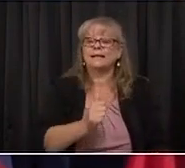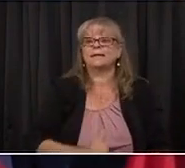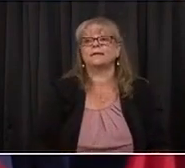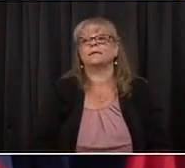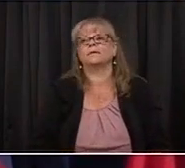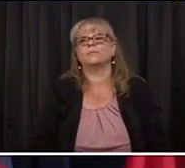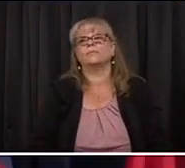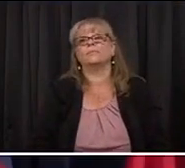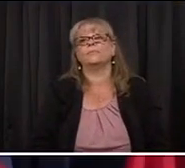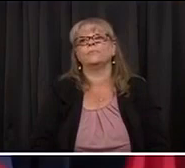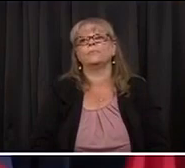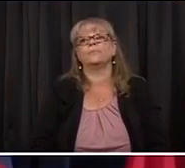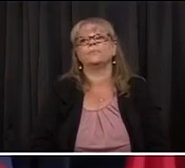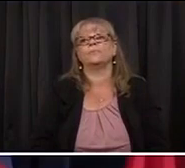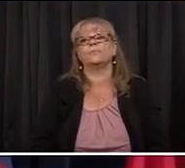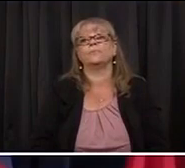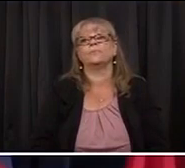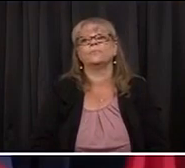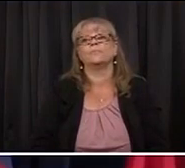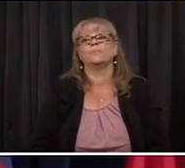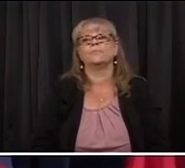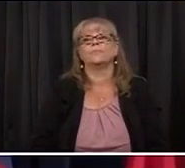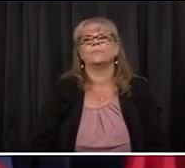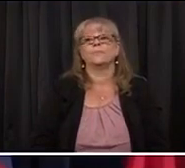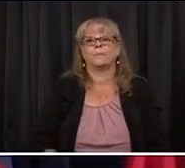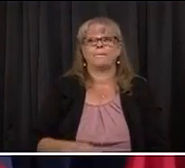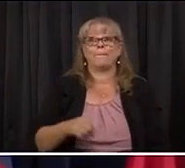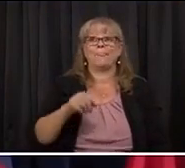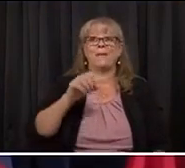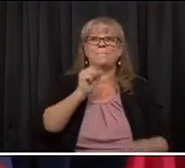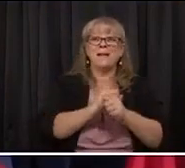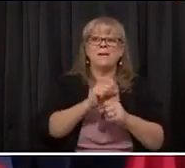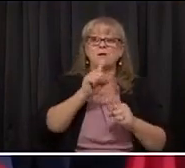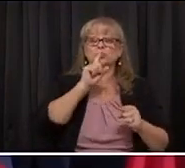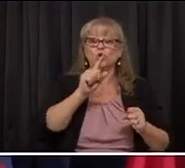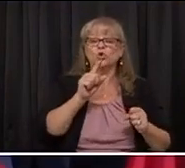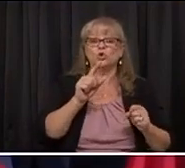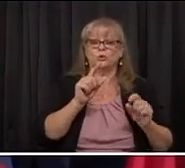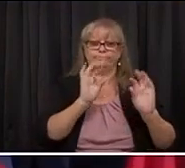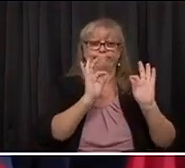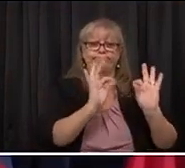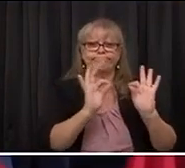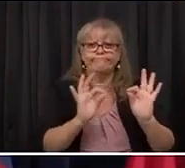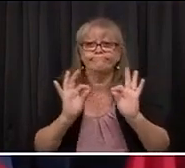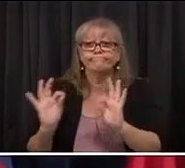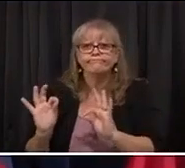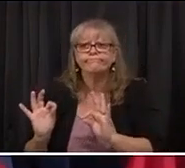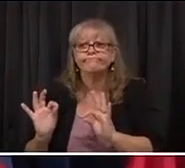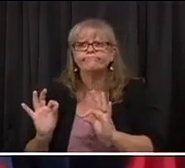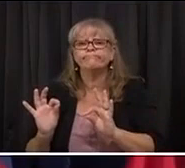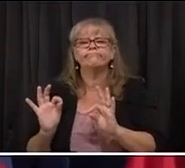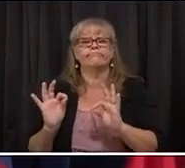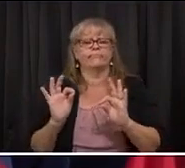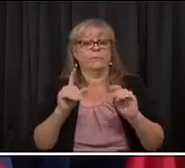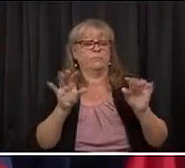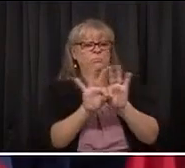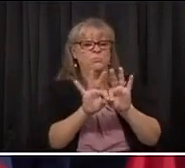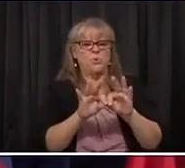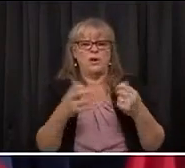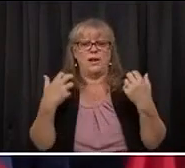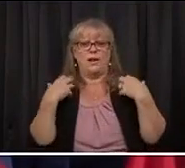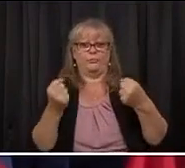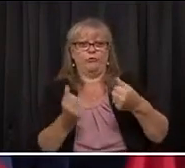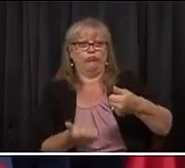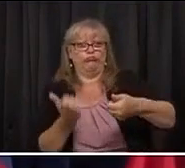testing partners. And to get testing right, we need more public-private partnerships, more public capacity. We can't count on our national partners. There is no